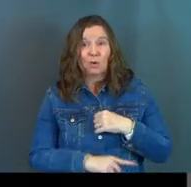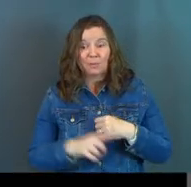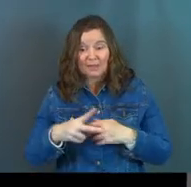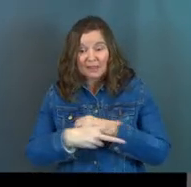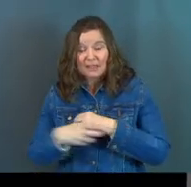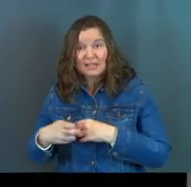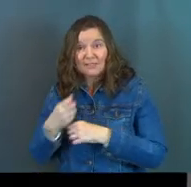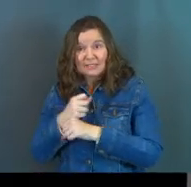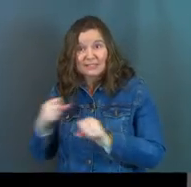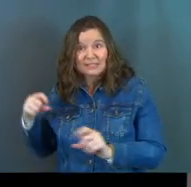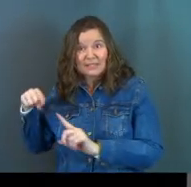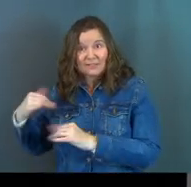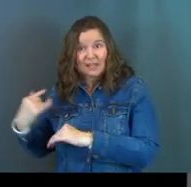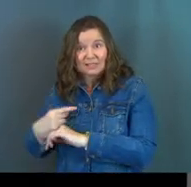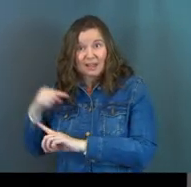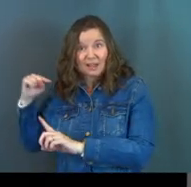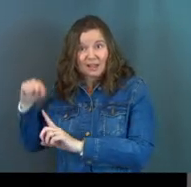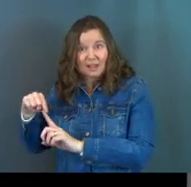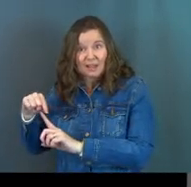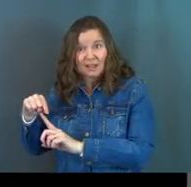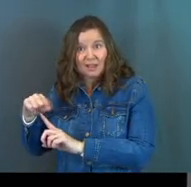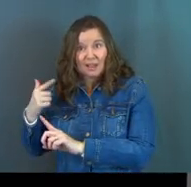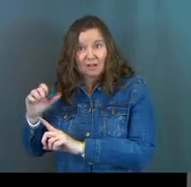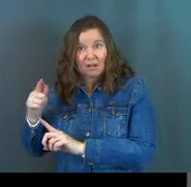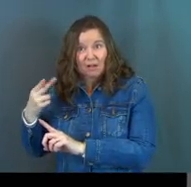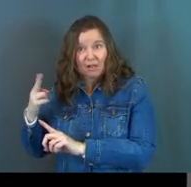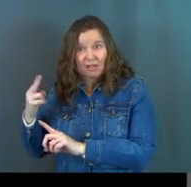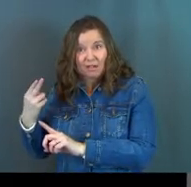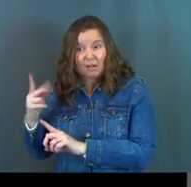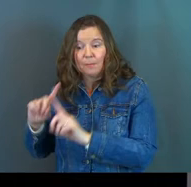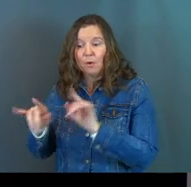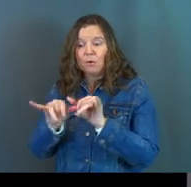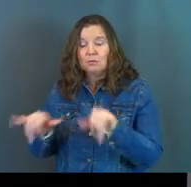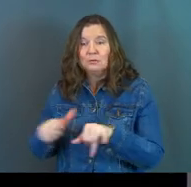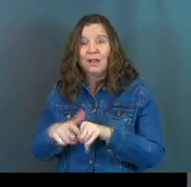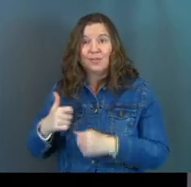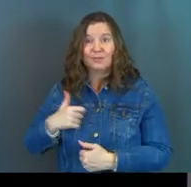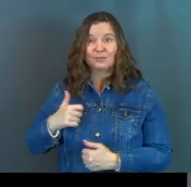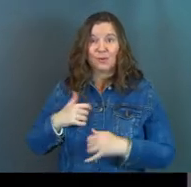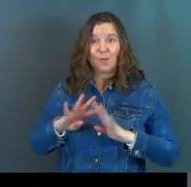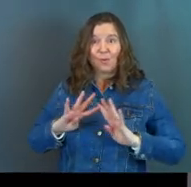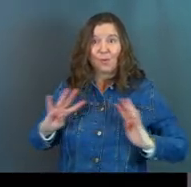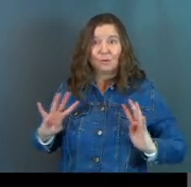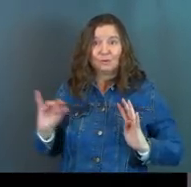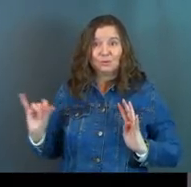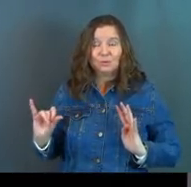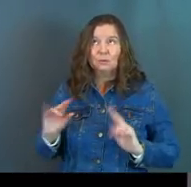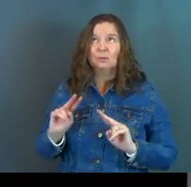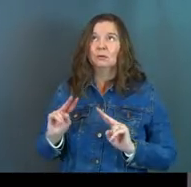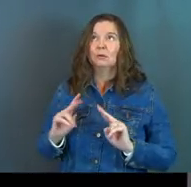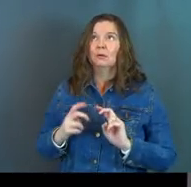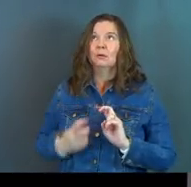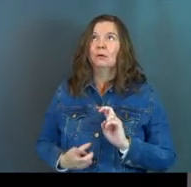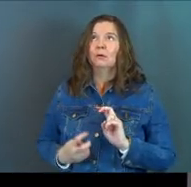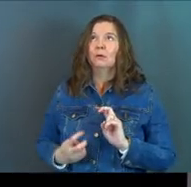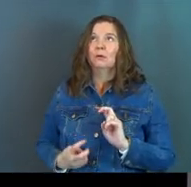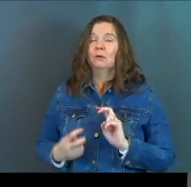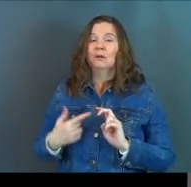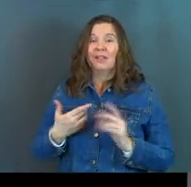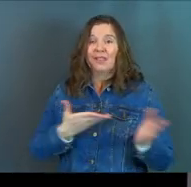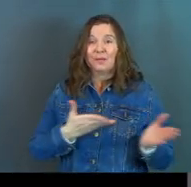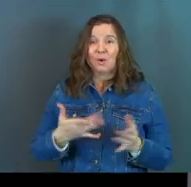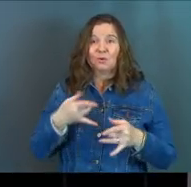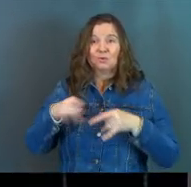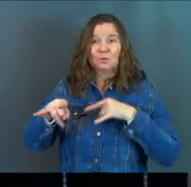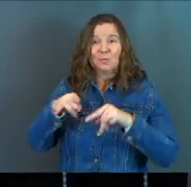the thief, saved that day at Golgotha, but also the soldiers. They brought him here to